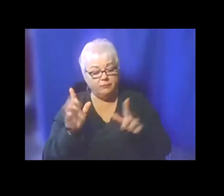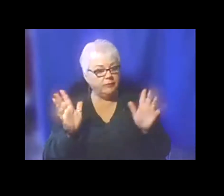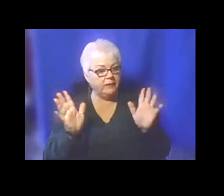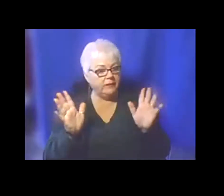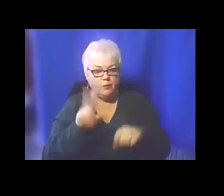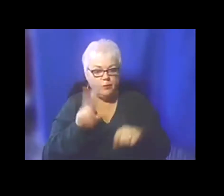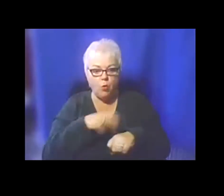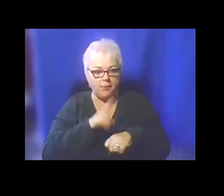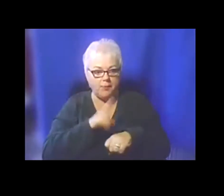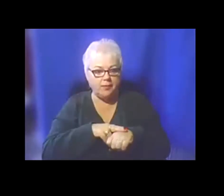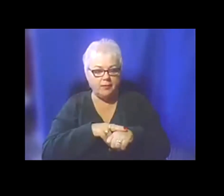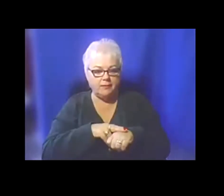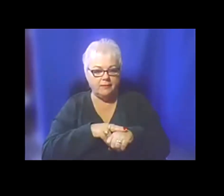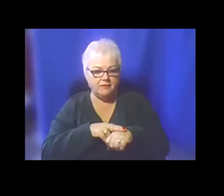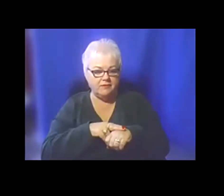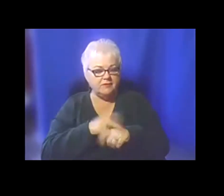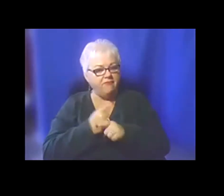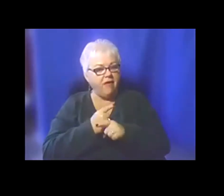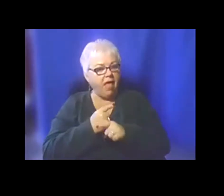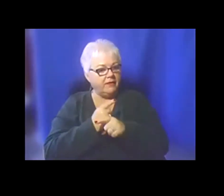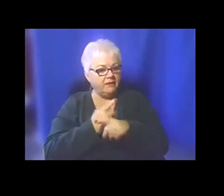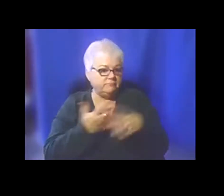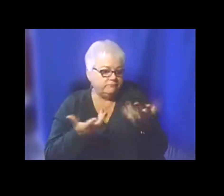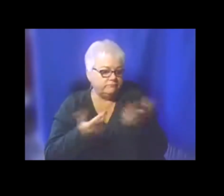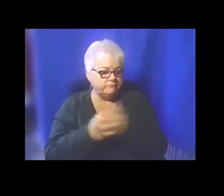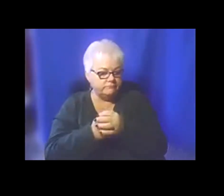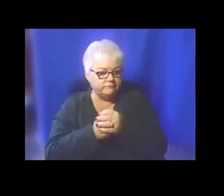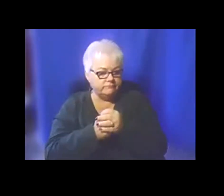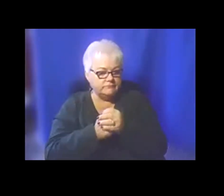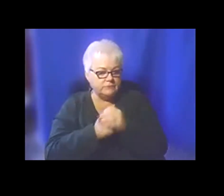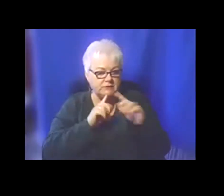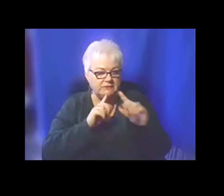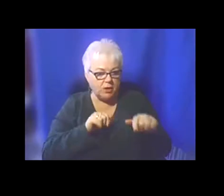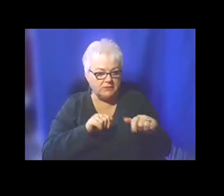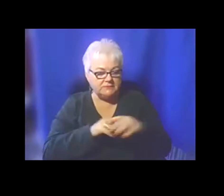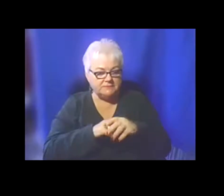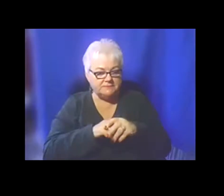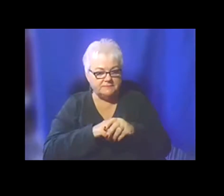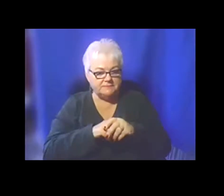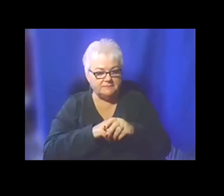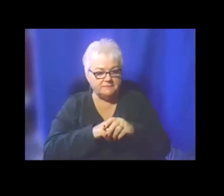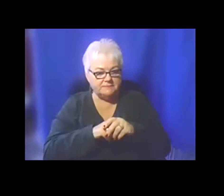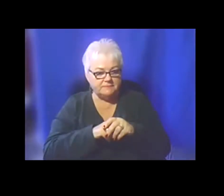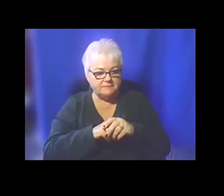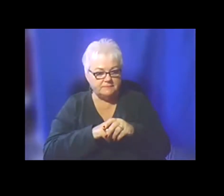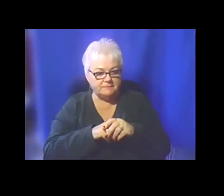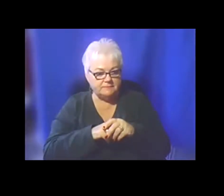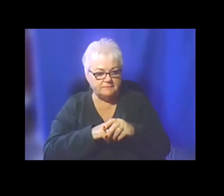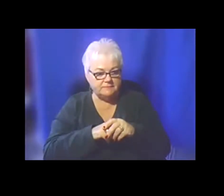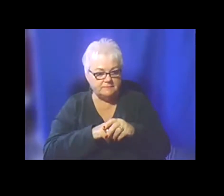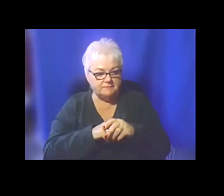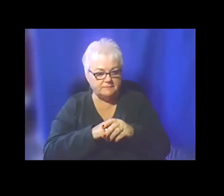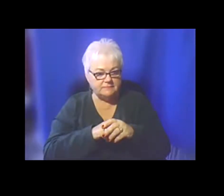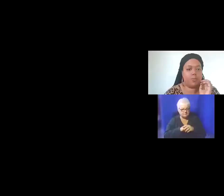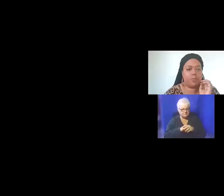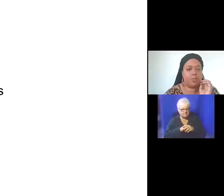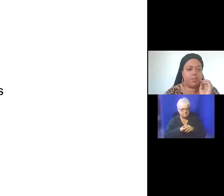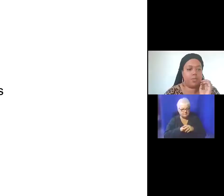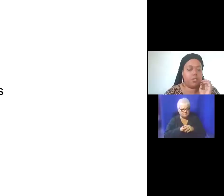normal and valid response. So let me go back to the PowerPoint.